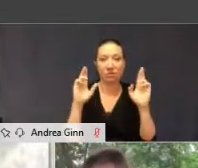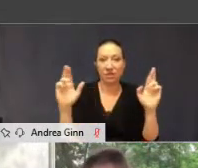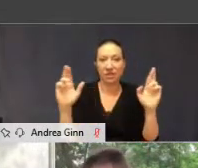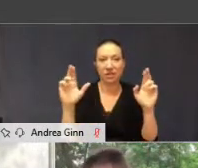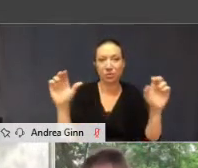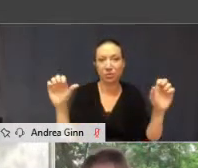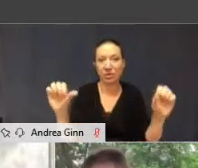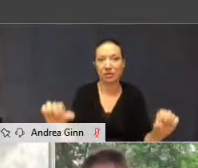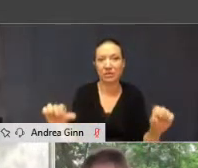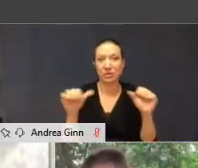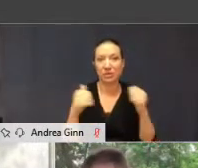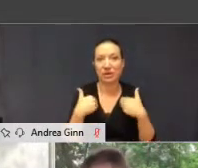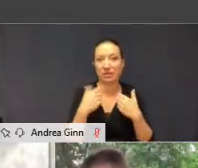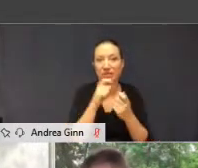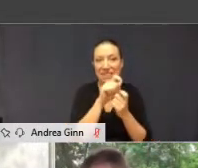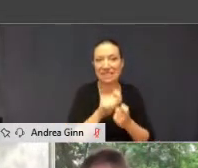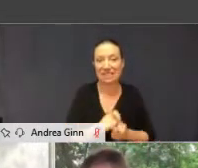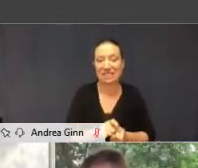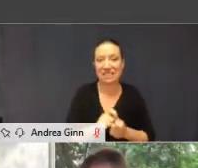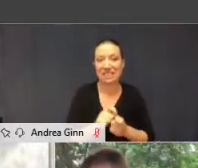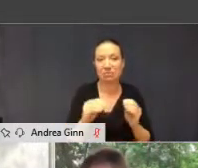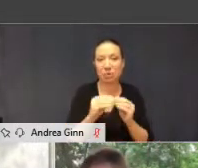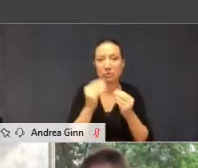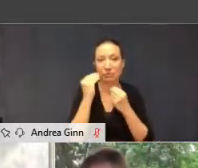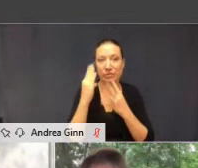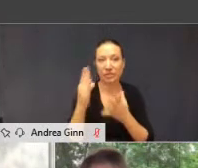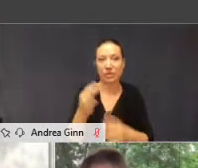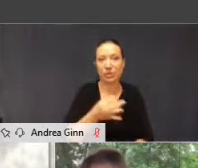details and tell you more about it.